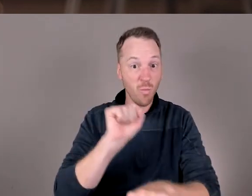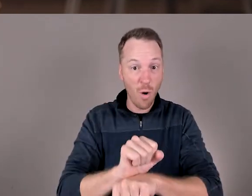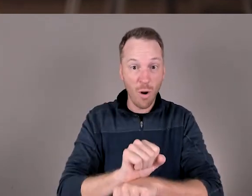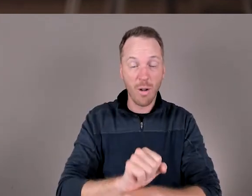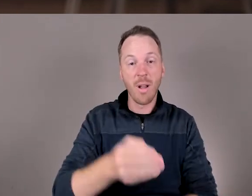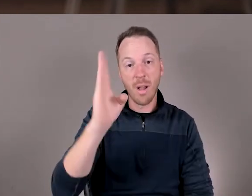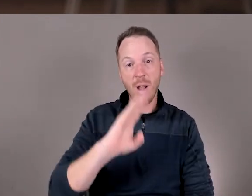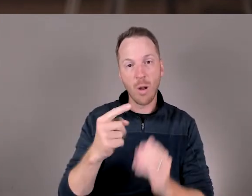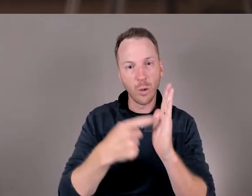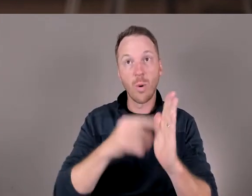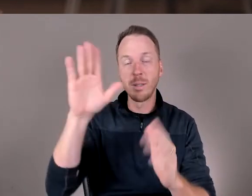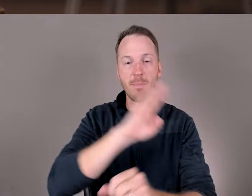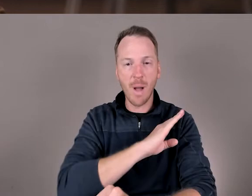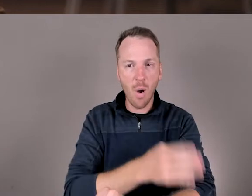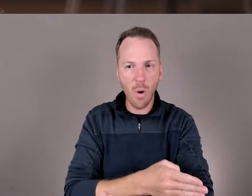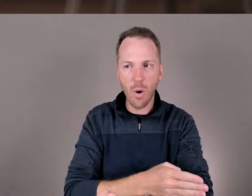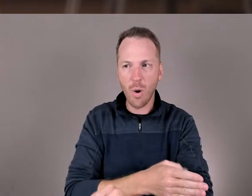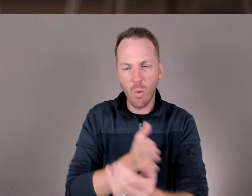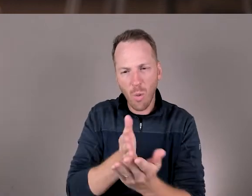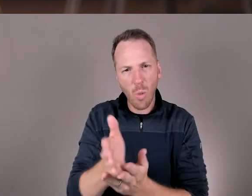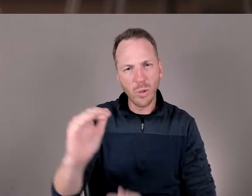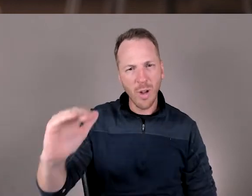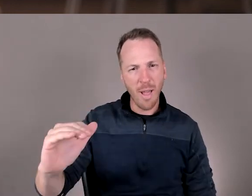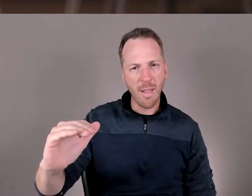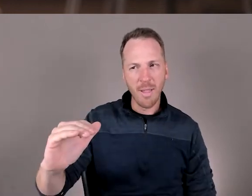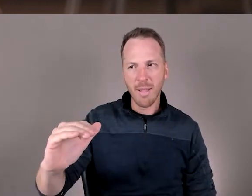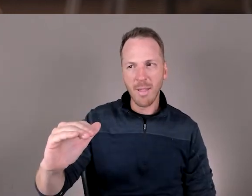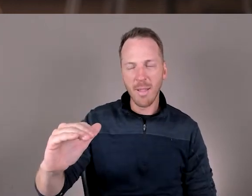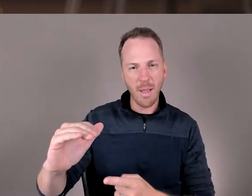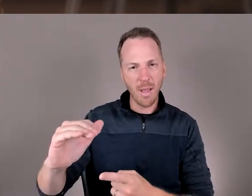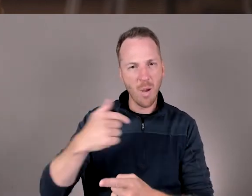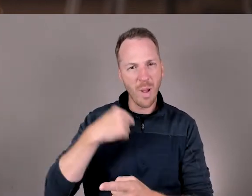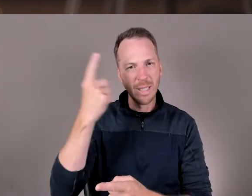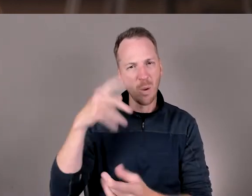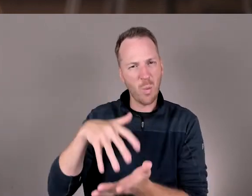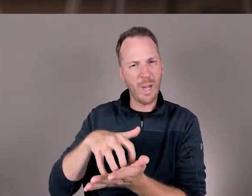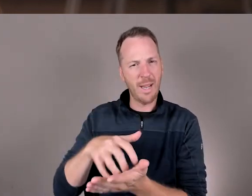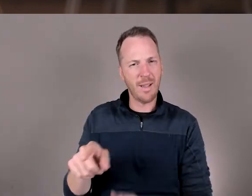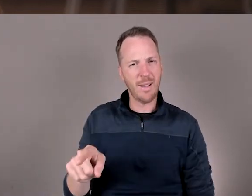God was expressing his power through a child whom we considered to be weak.